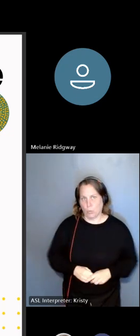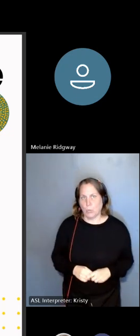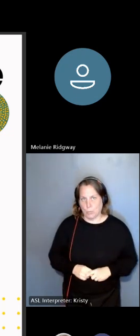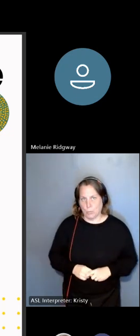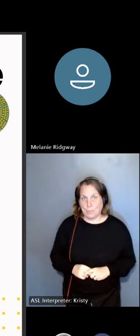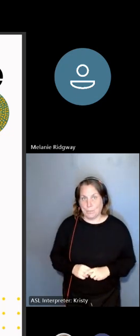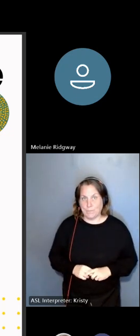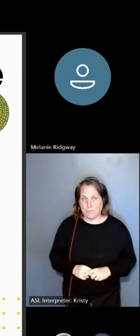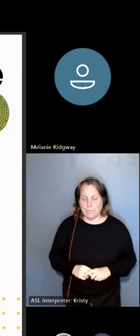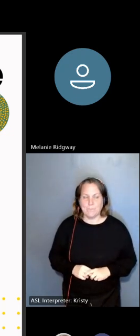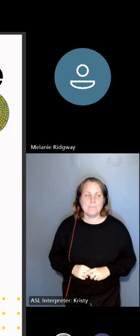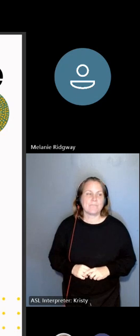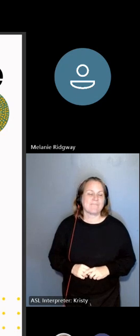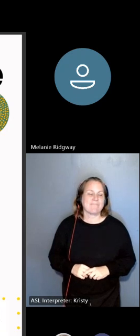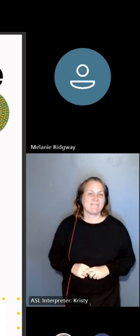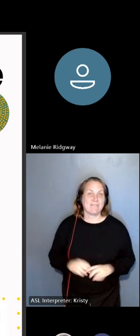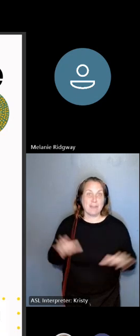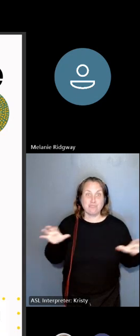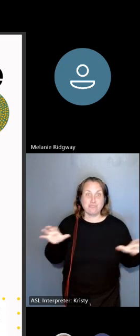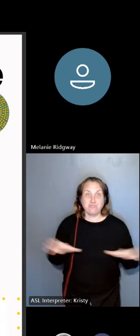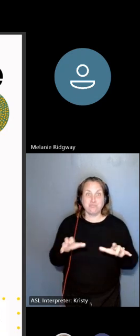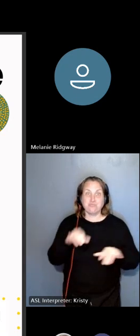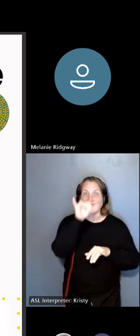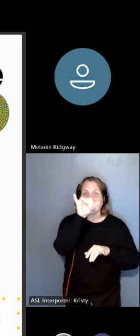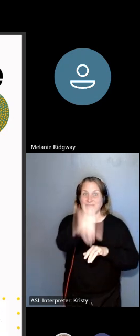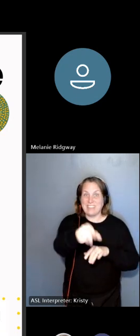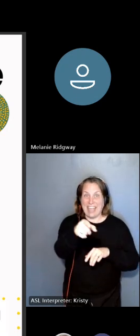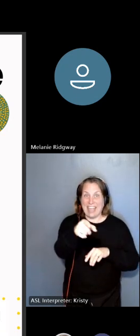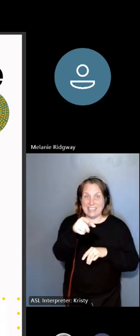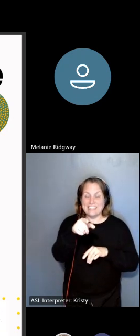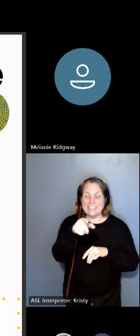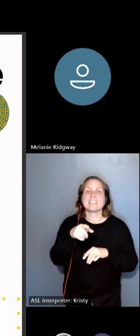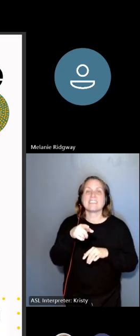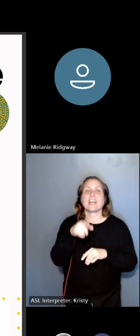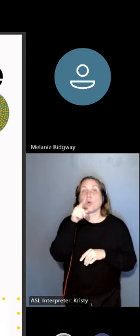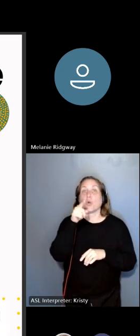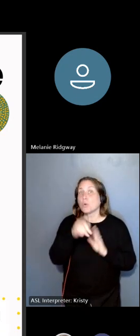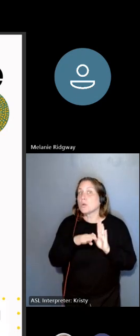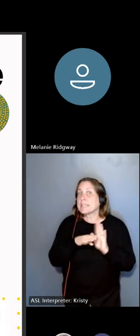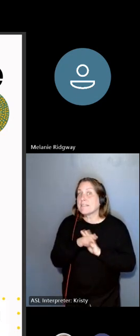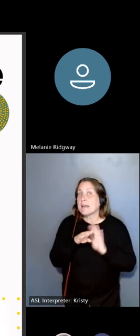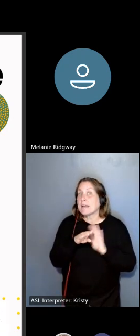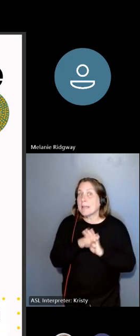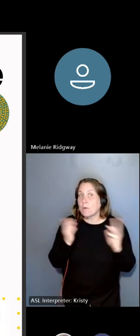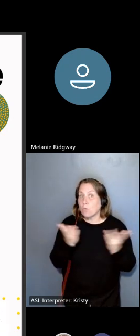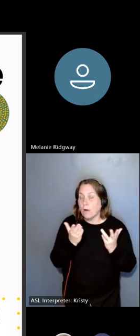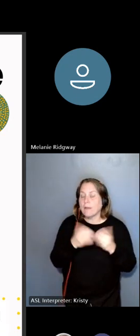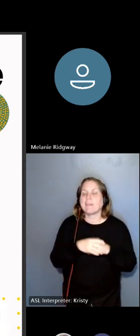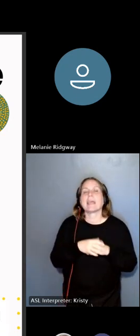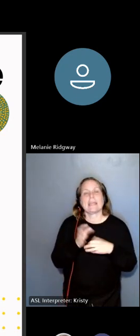By doing this exercise, you are developing important communication skills